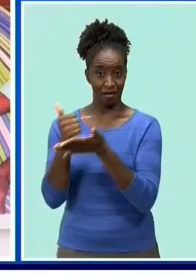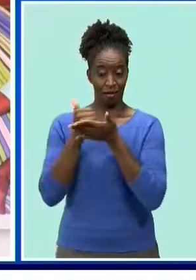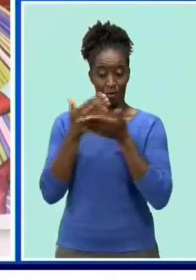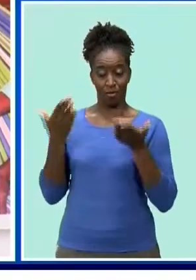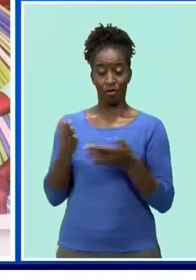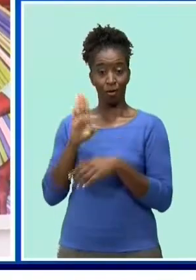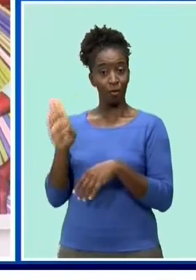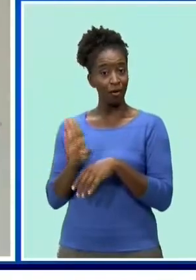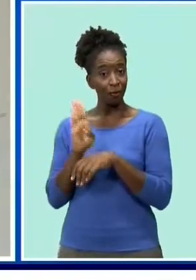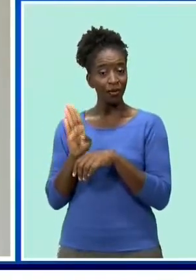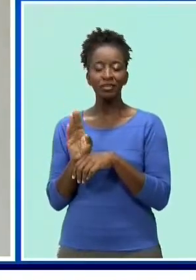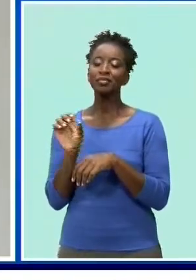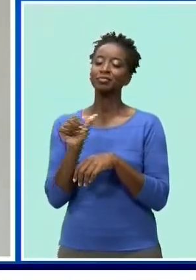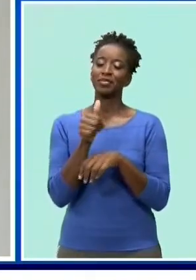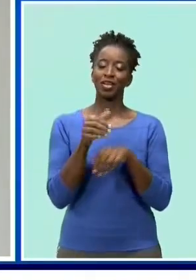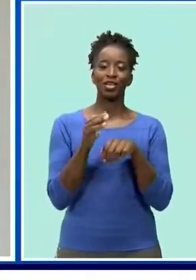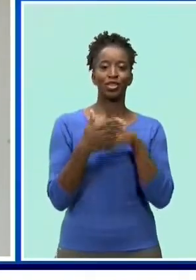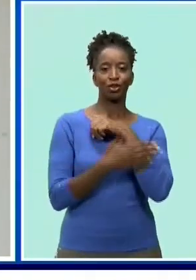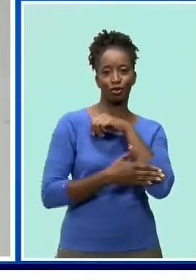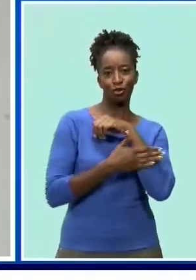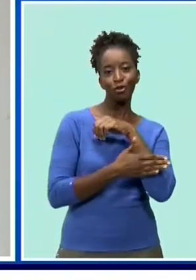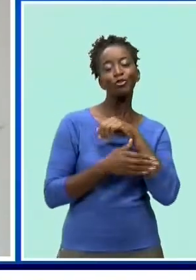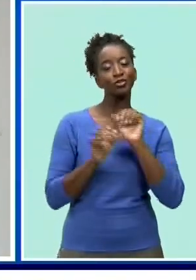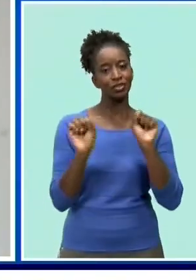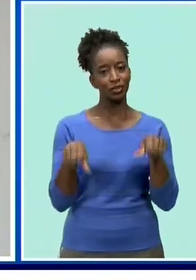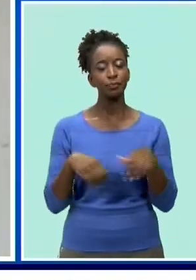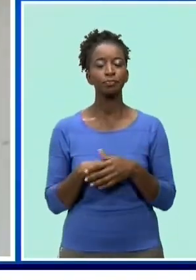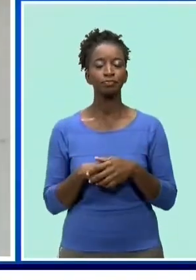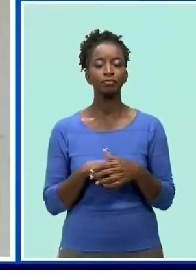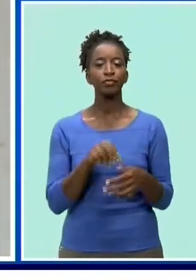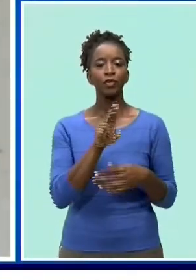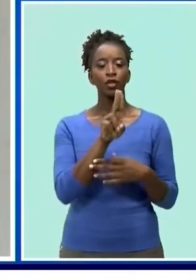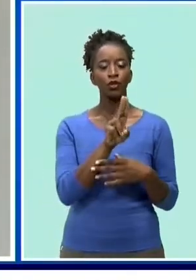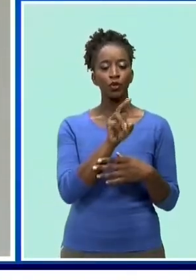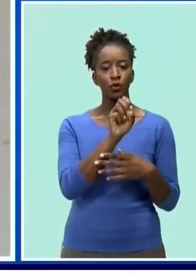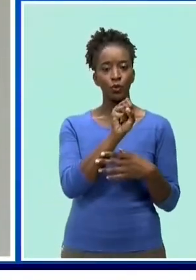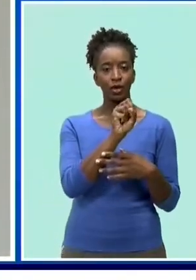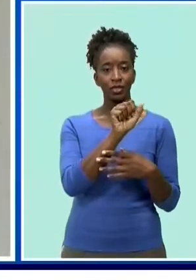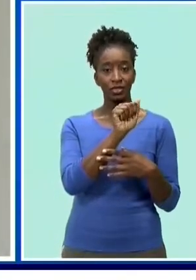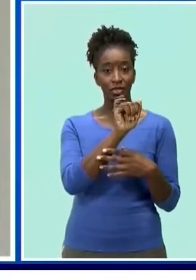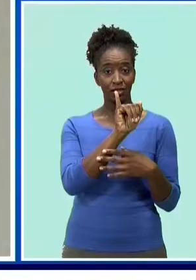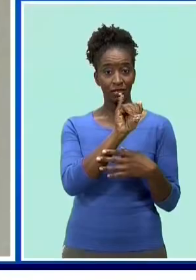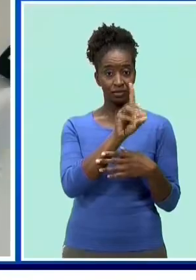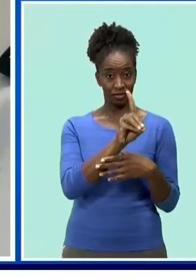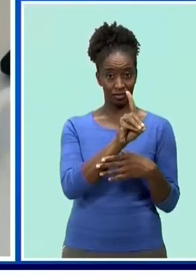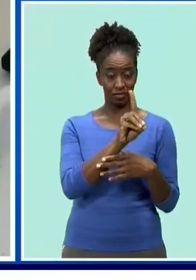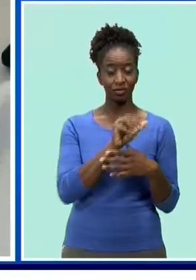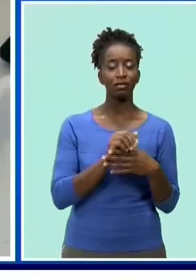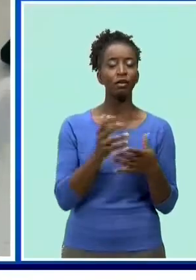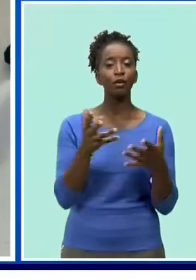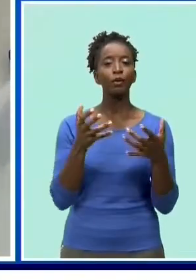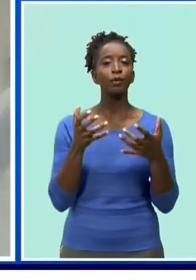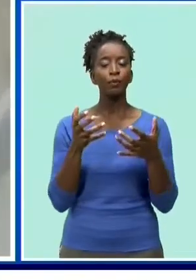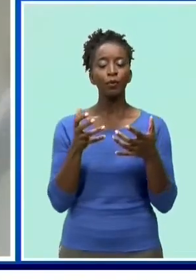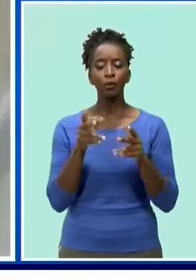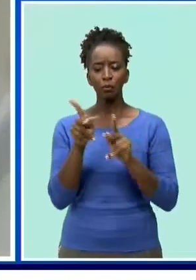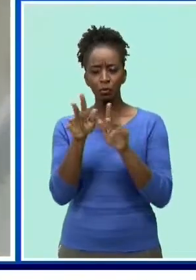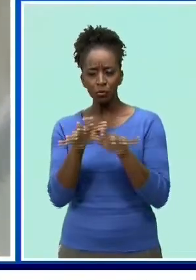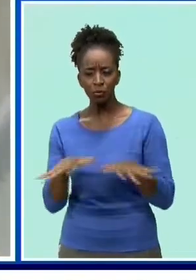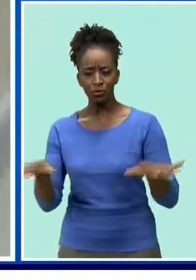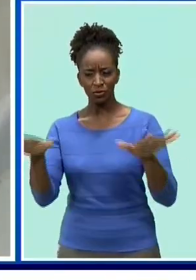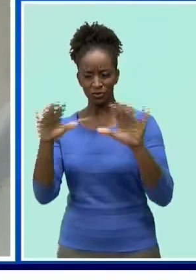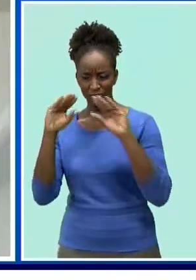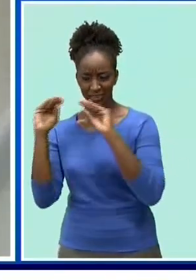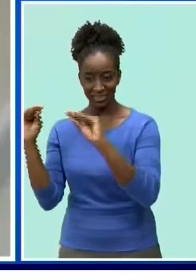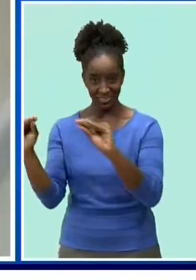strengthen their programs. USAID, through the Zika AIRS Project, or ZAP, also seeks to bring about social change through education at the